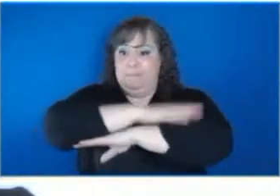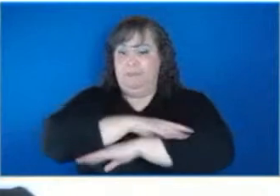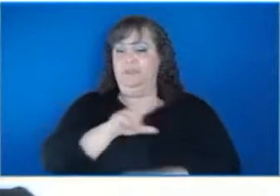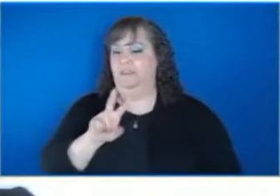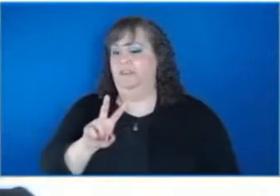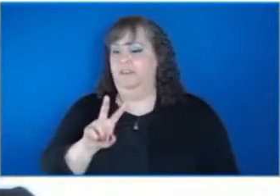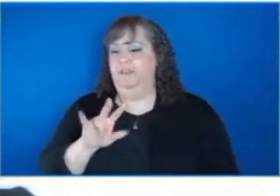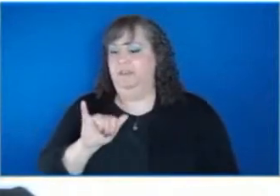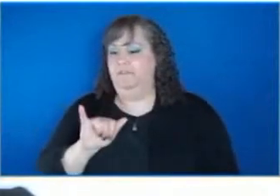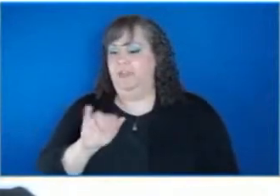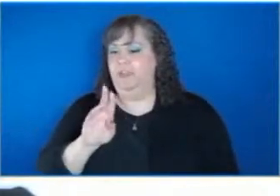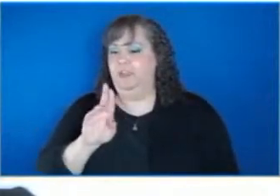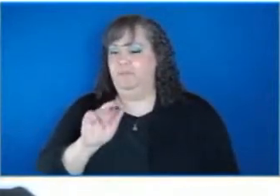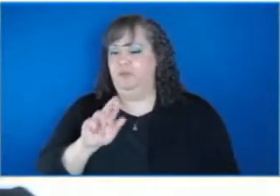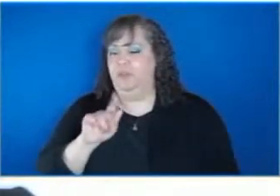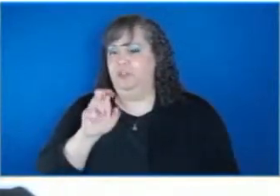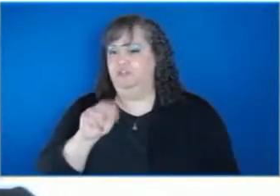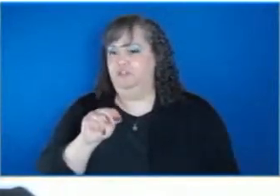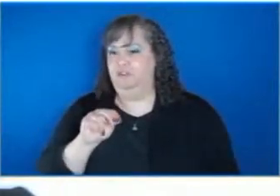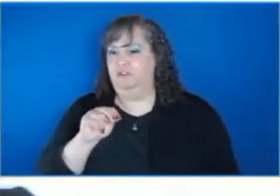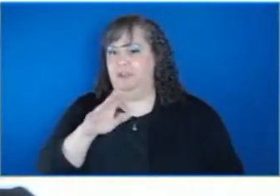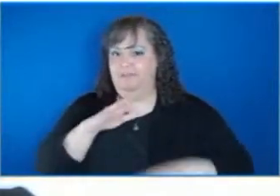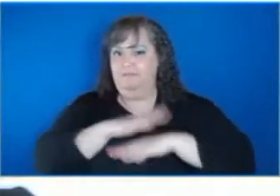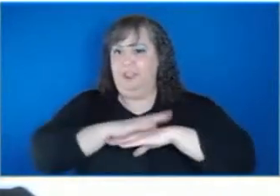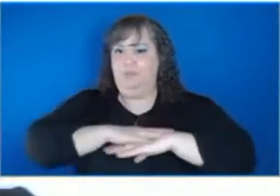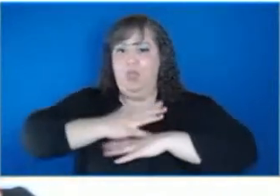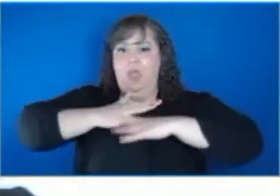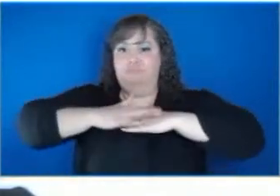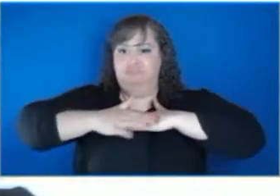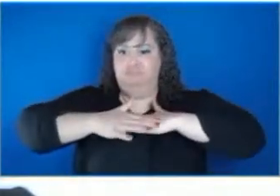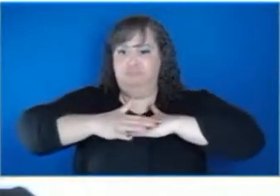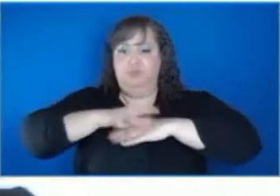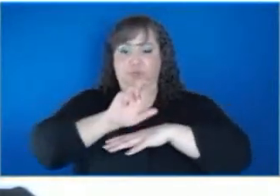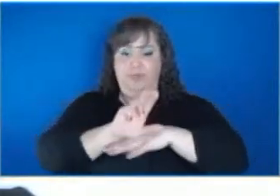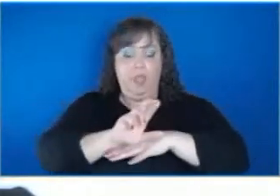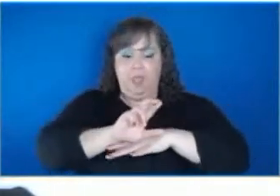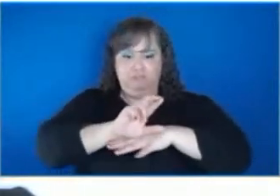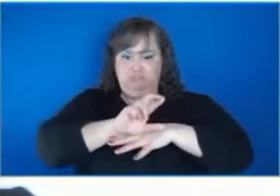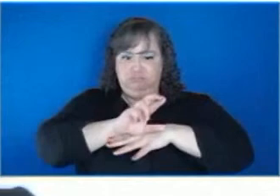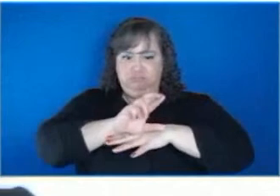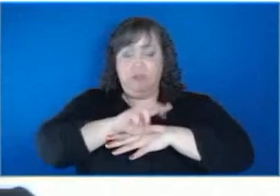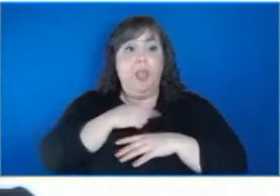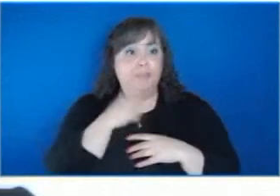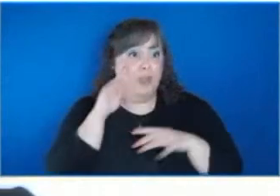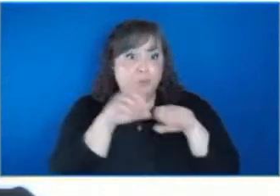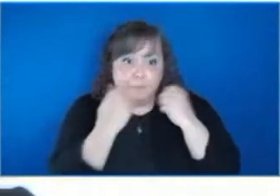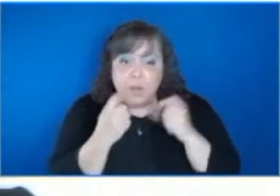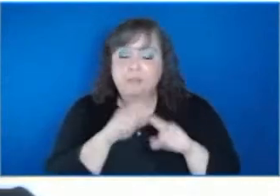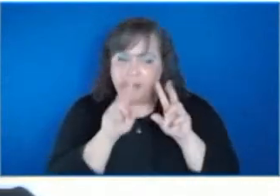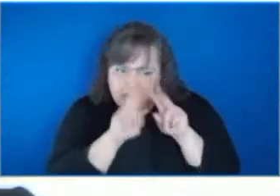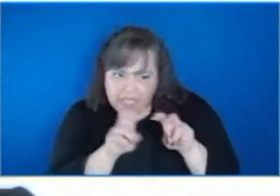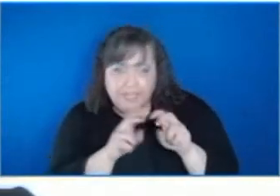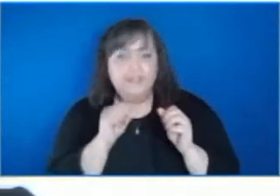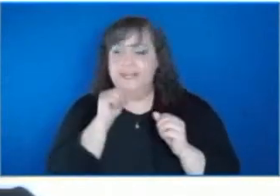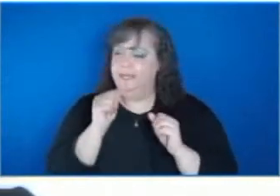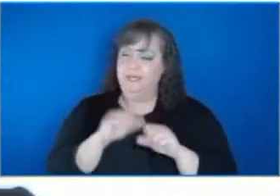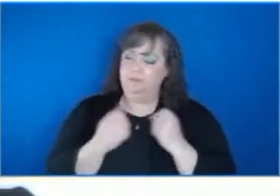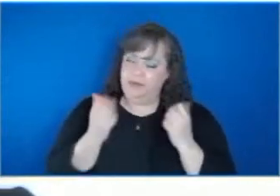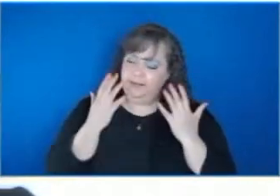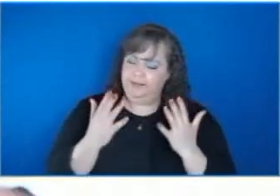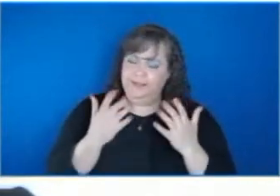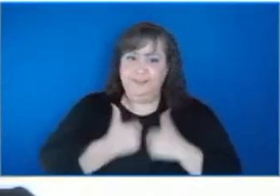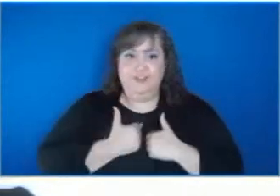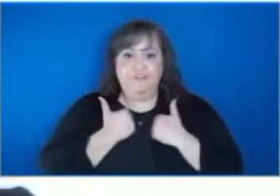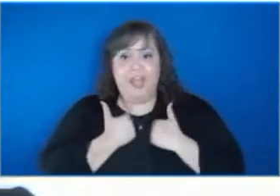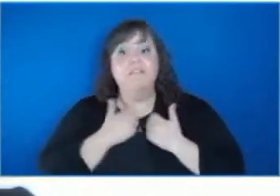on a vibration table, it was crazy. I thought we were going to break it, but of course, analysis, we did not break it, and it survived, which means it